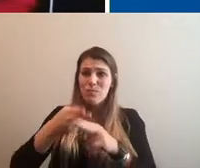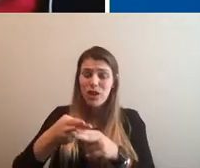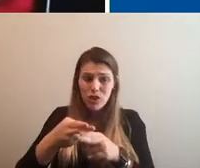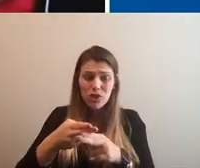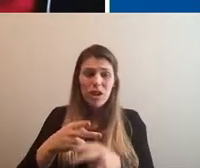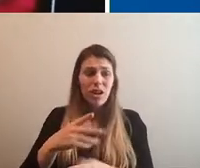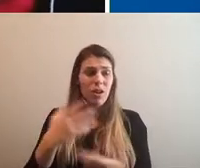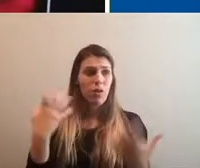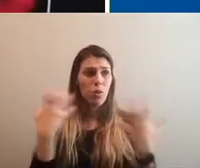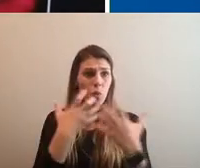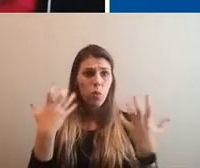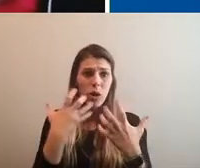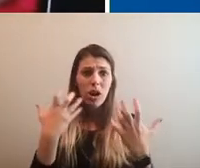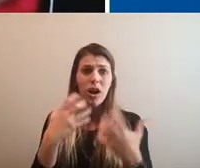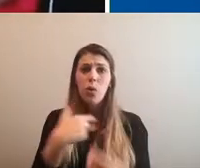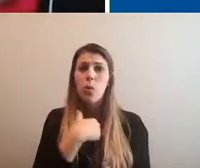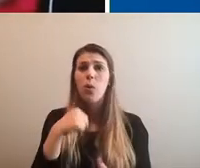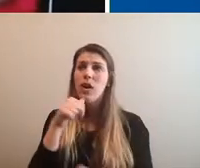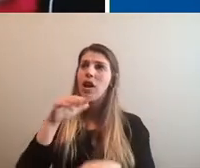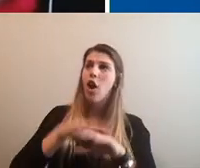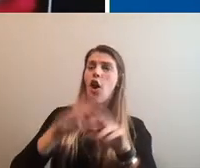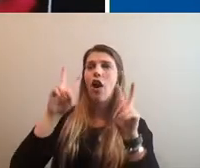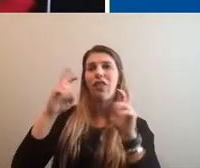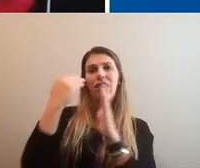powerfully, not on the list.